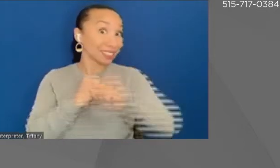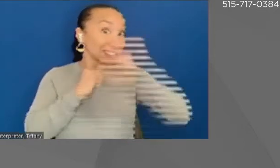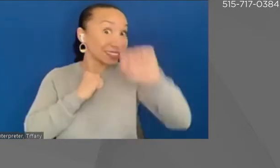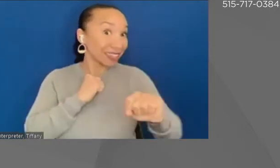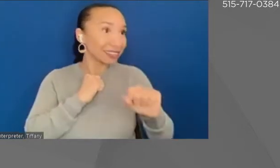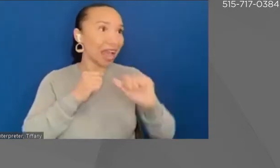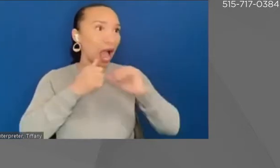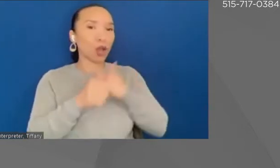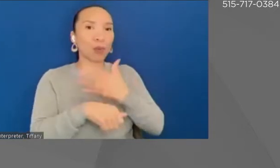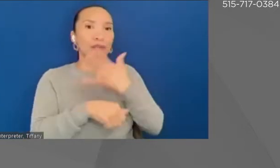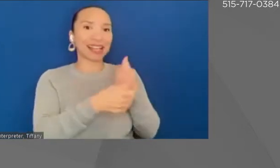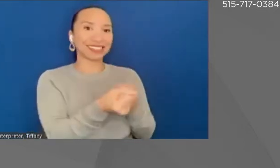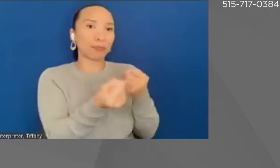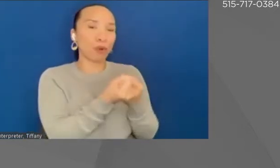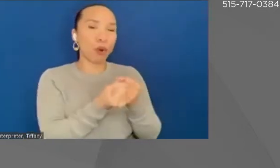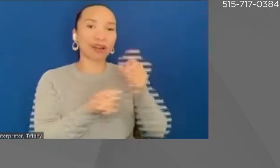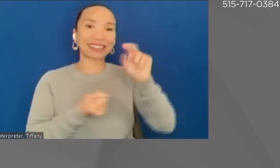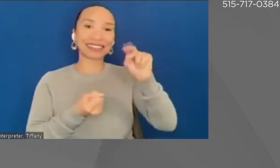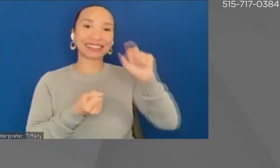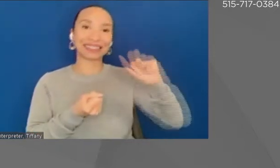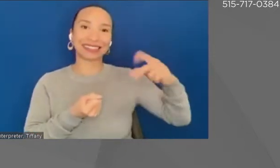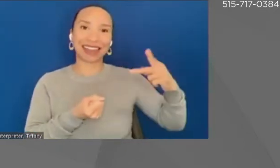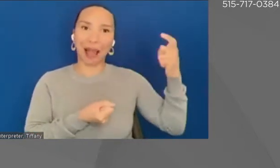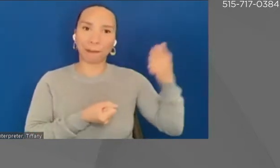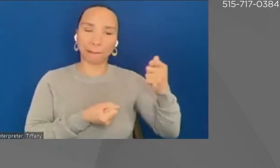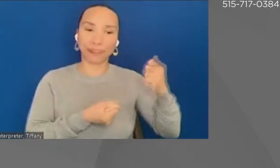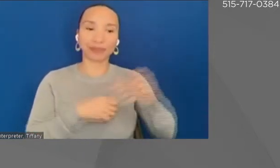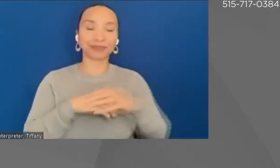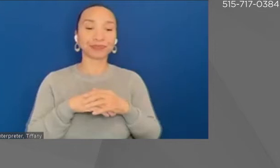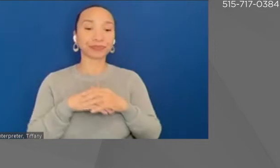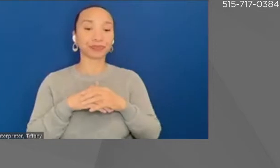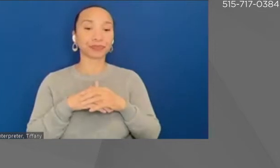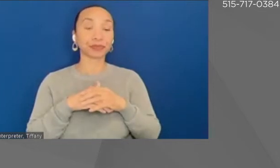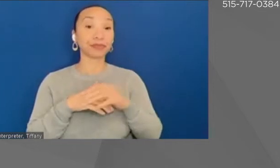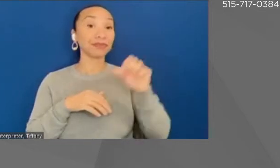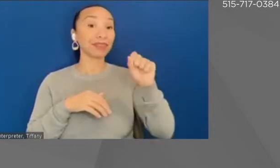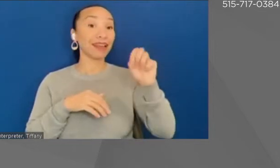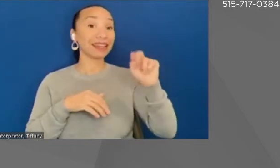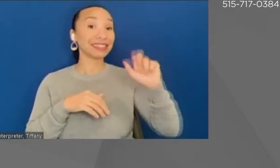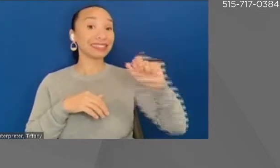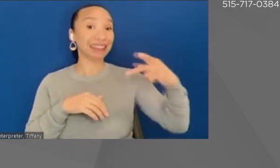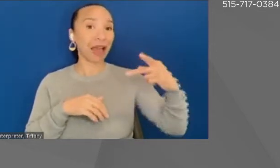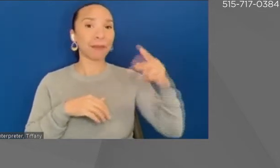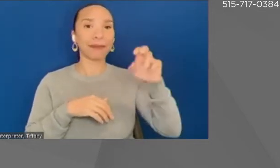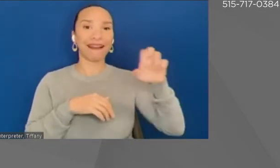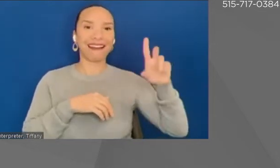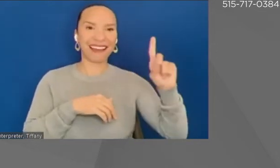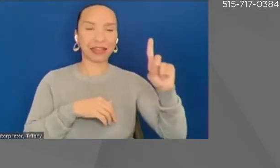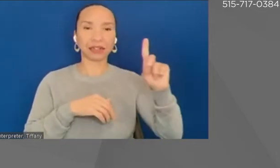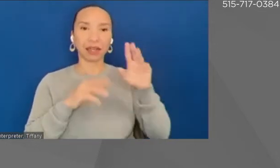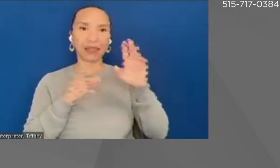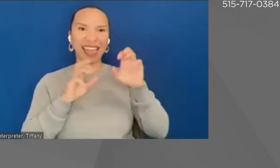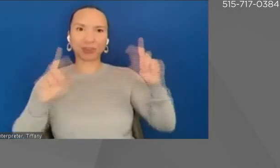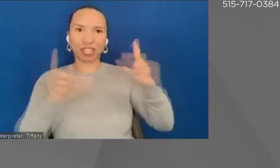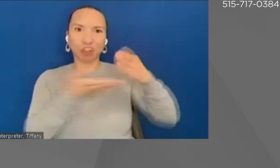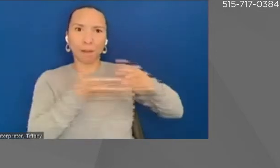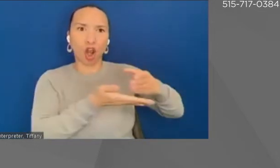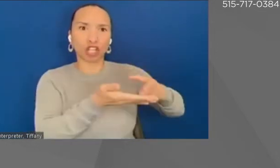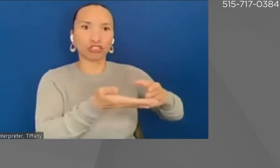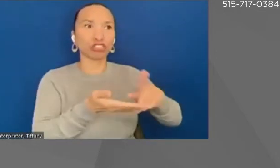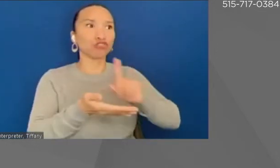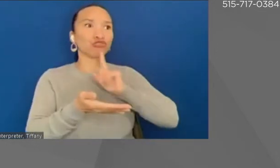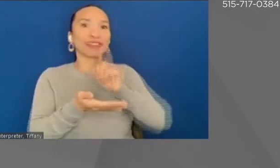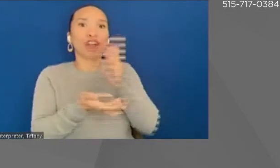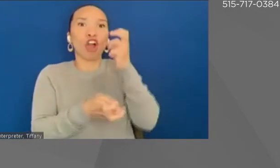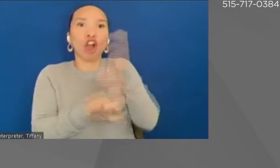participants? And with FNEP and SNAP-Ed, the education components, it's always been a challenge for people to get to the